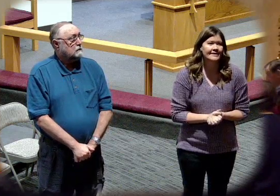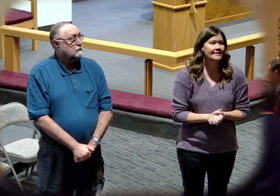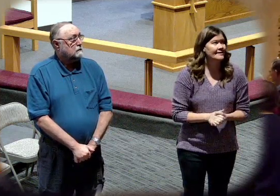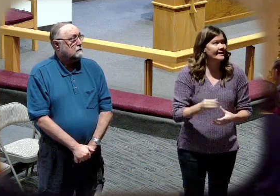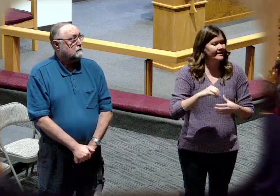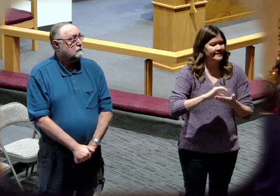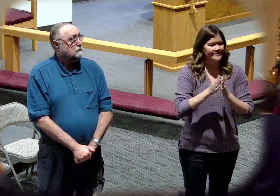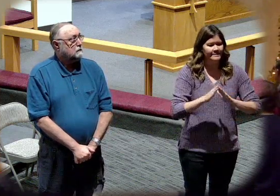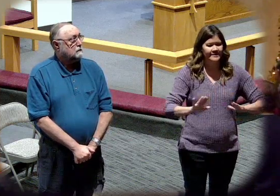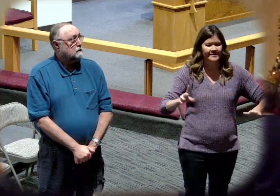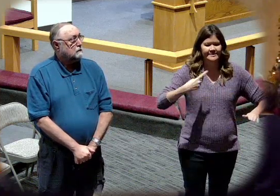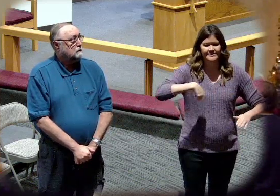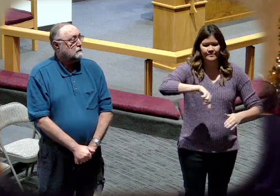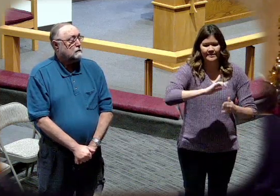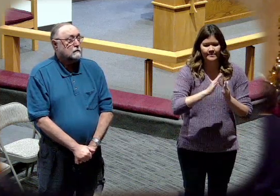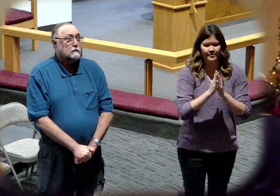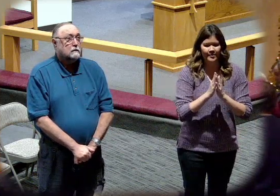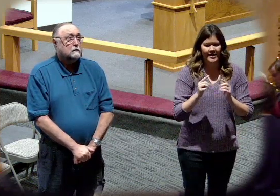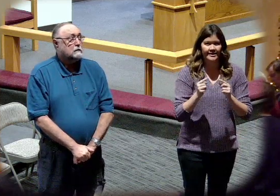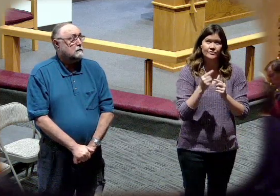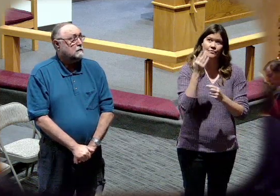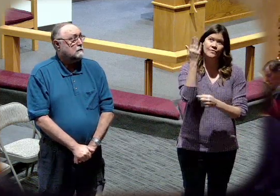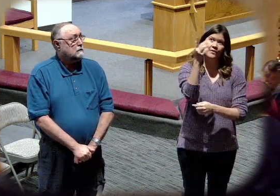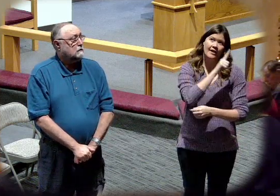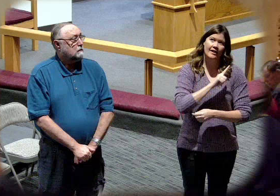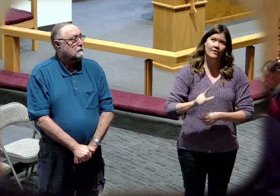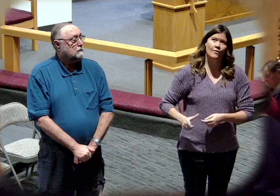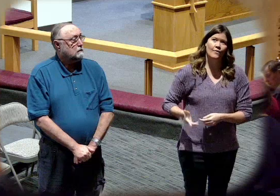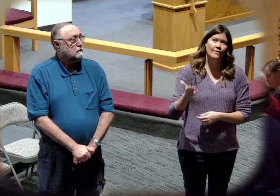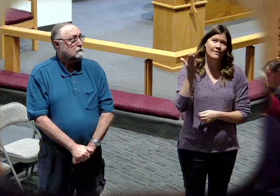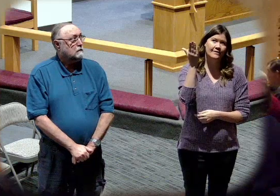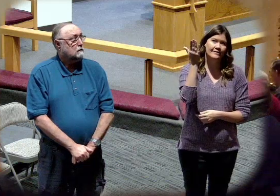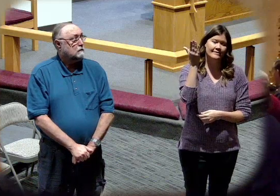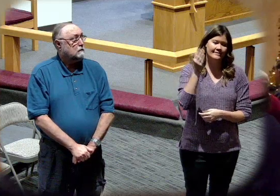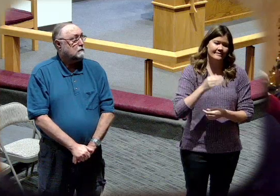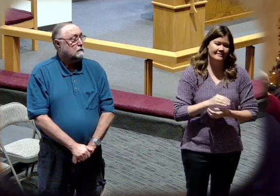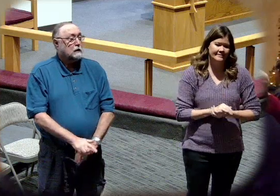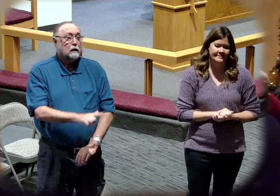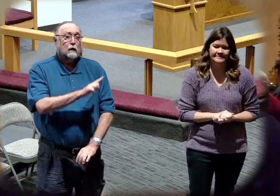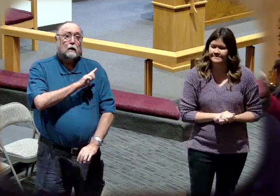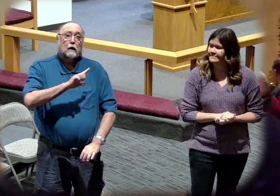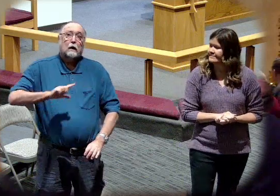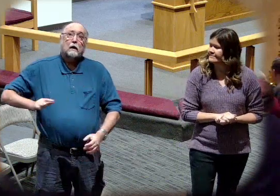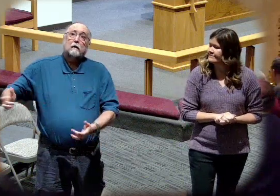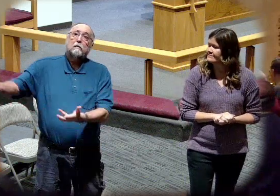In peace, let us pray to the Lord.